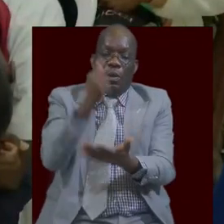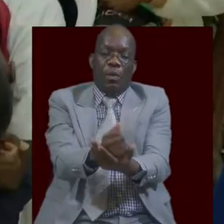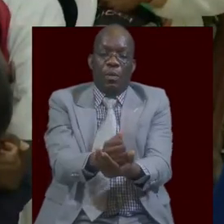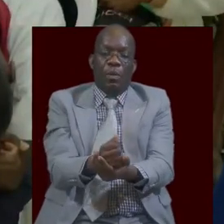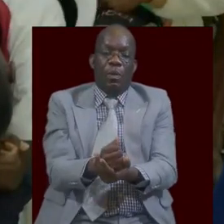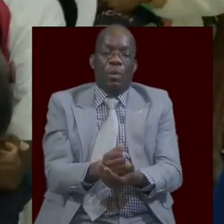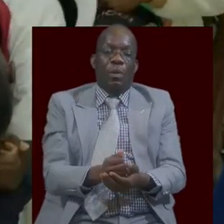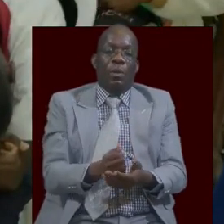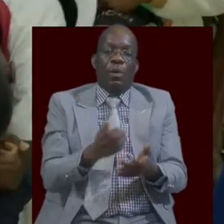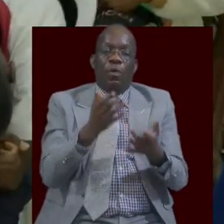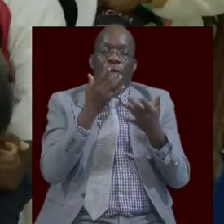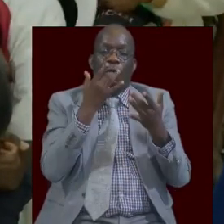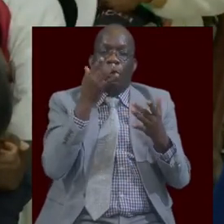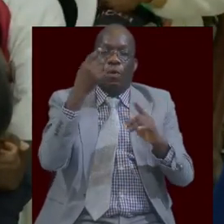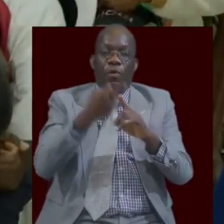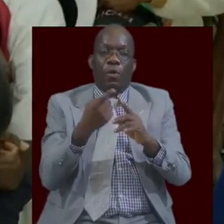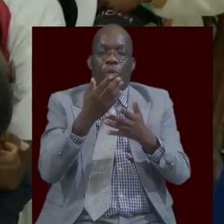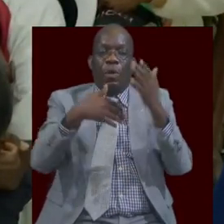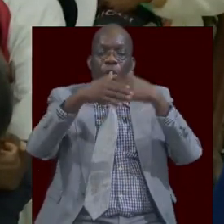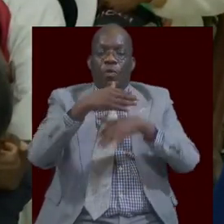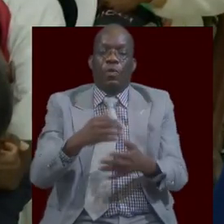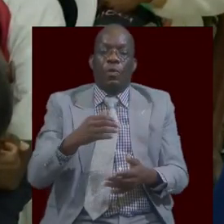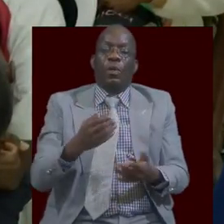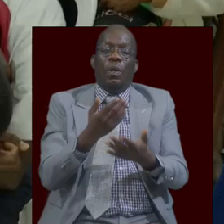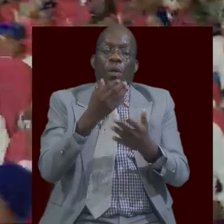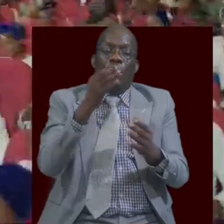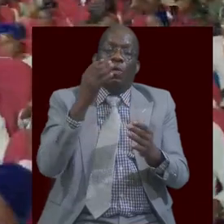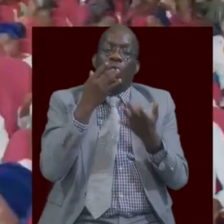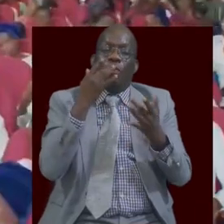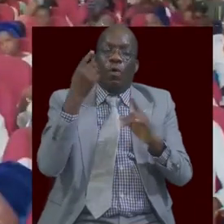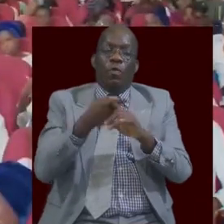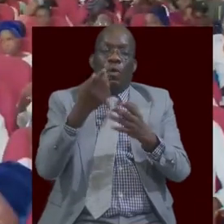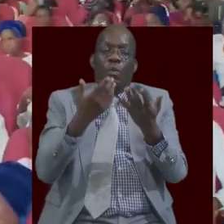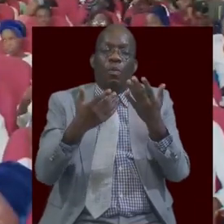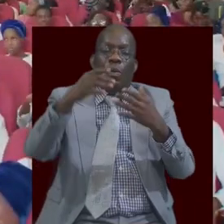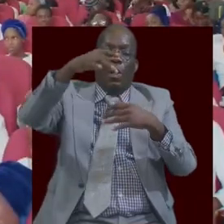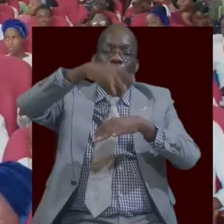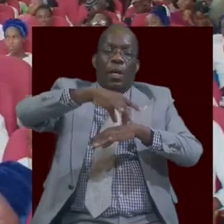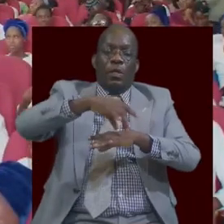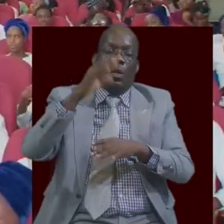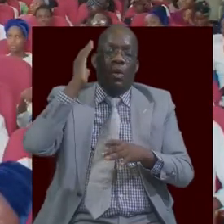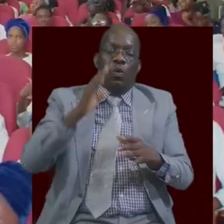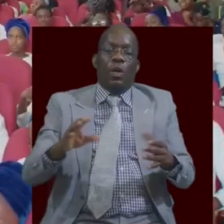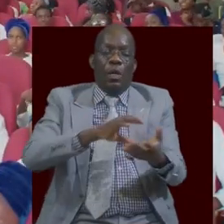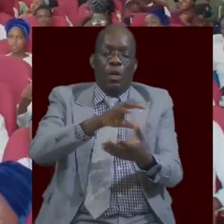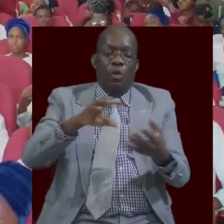Favor from heaven, favor from earth will meet together on